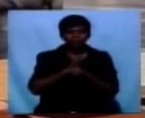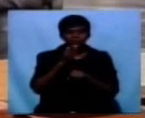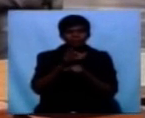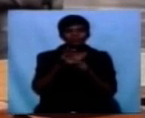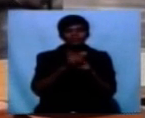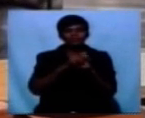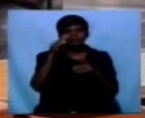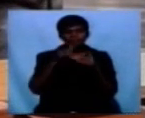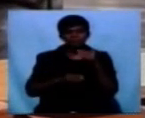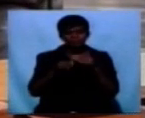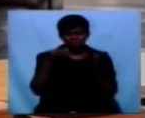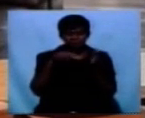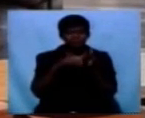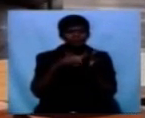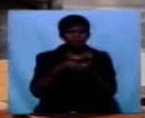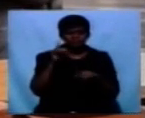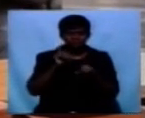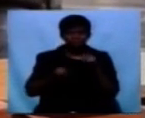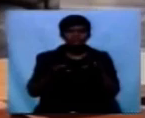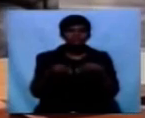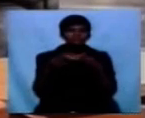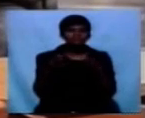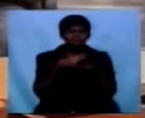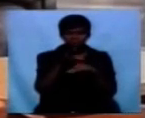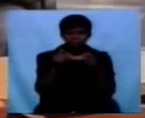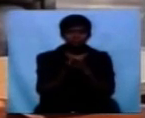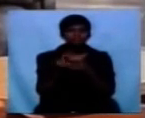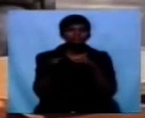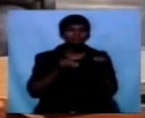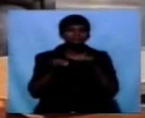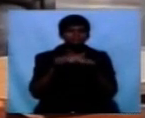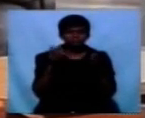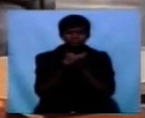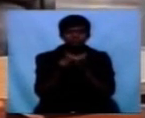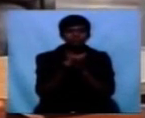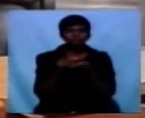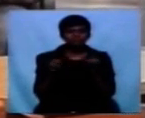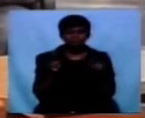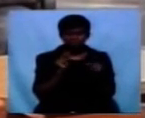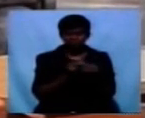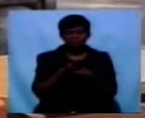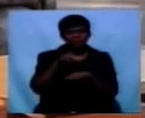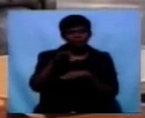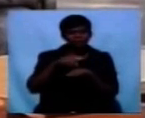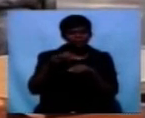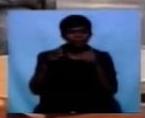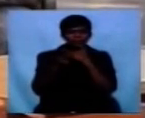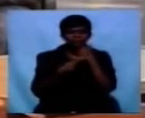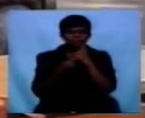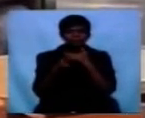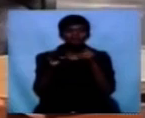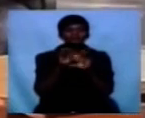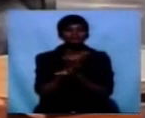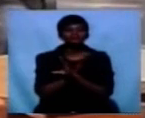end of February. Why we could not release we managed to source this money, but we were advised by the Bank of Zambia and the economists